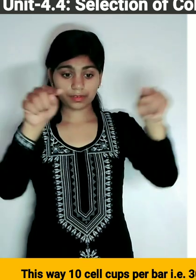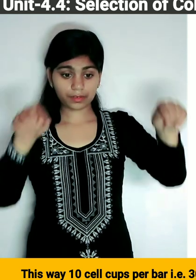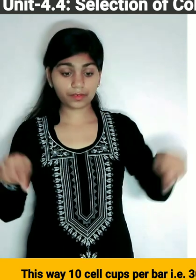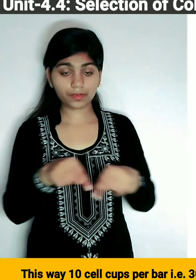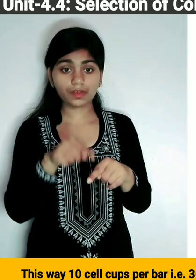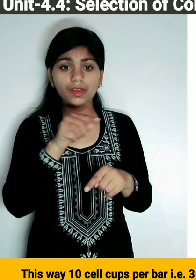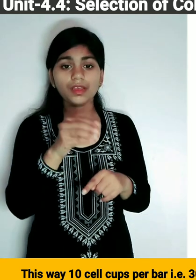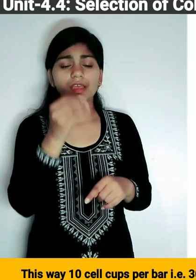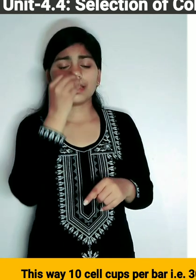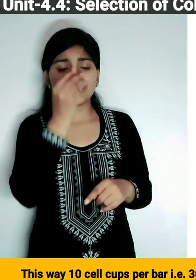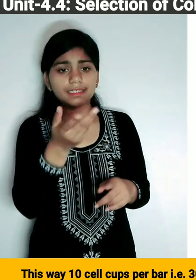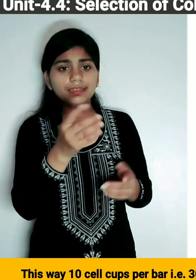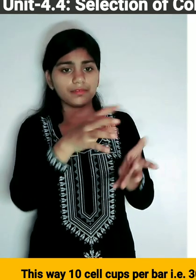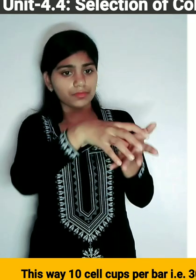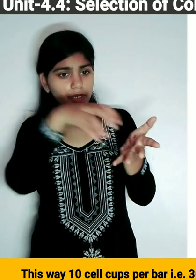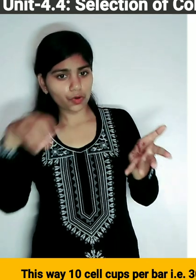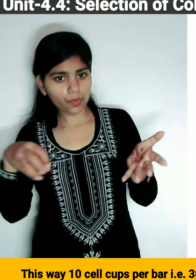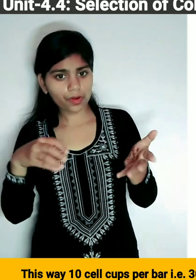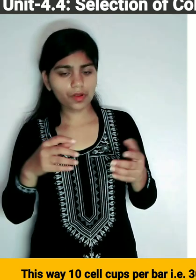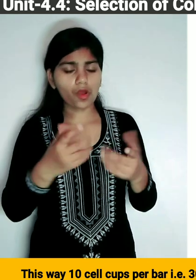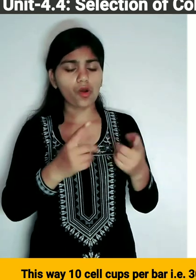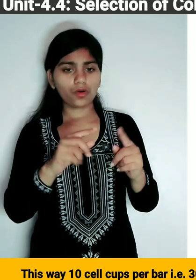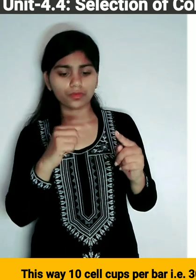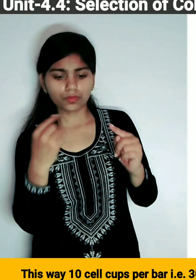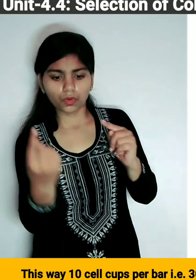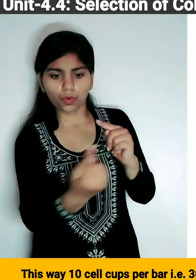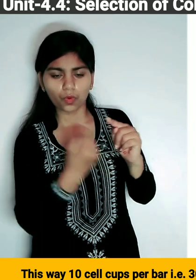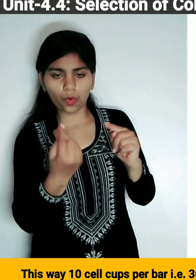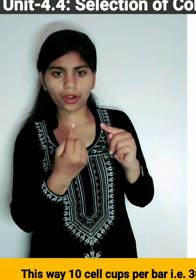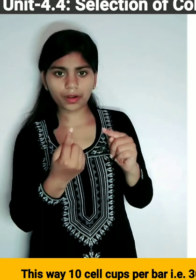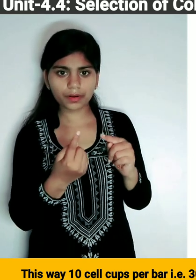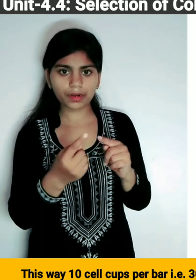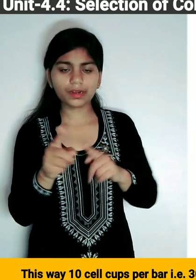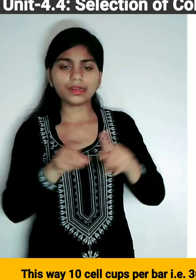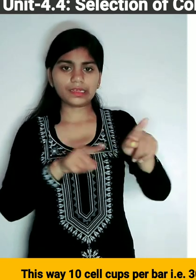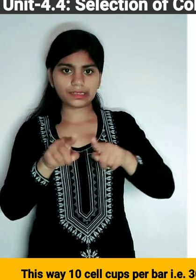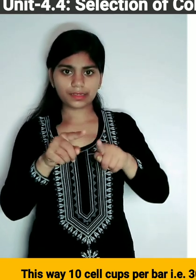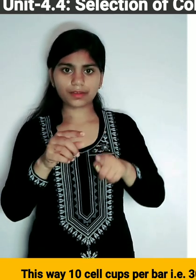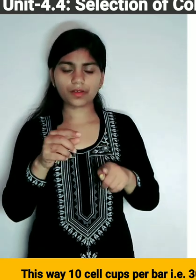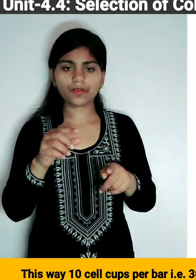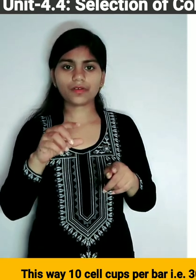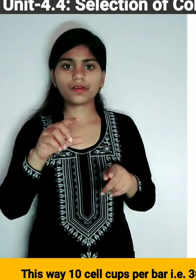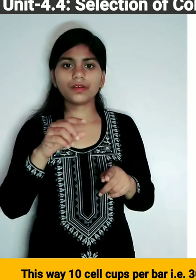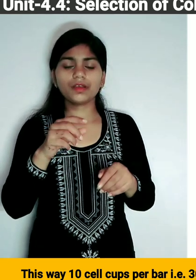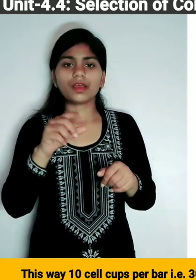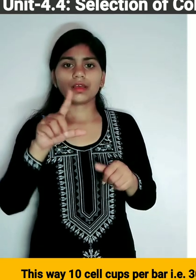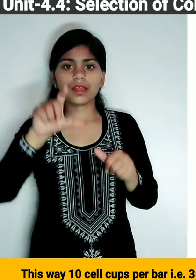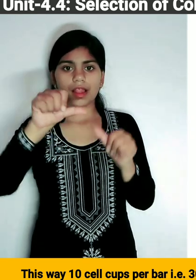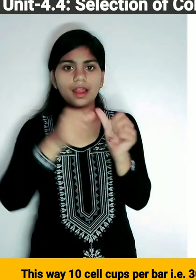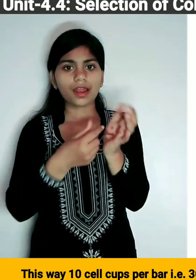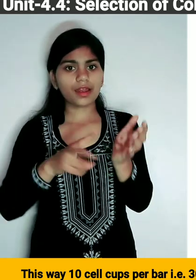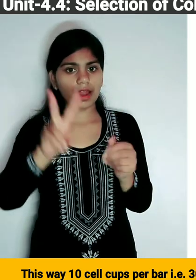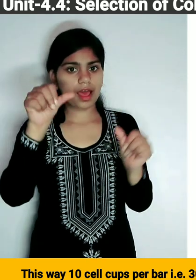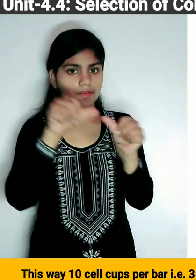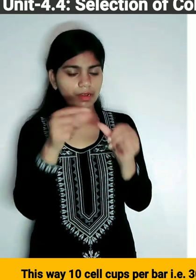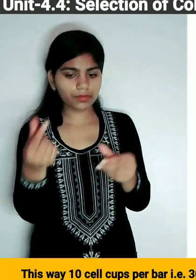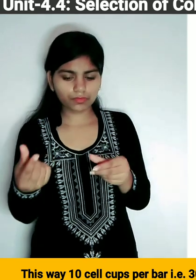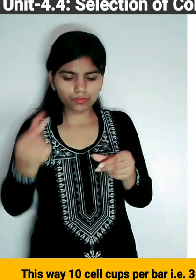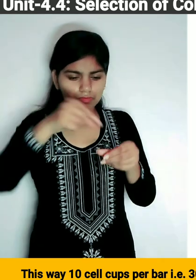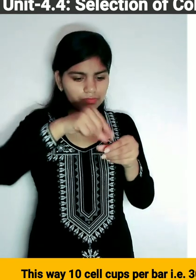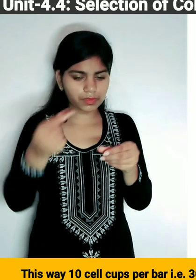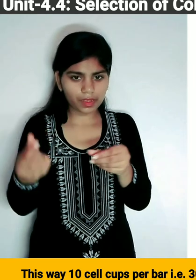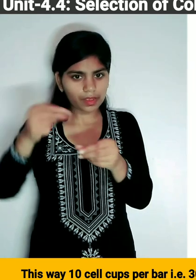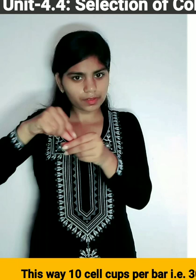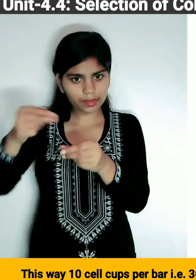or rotatable to facilitate grafting of larvae into the cell cups.